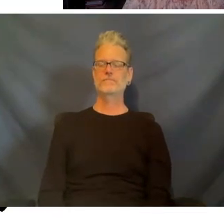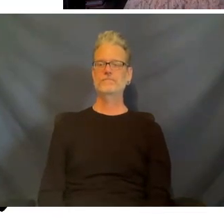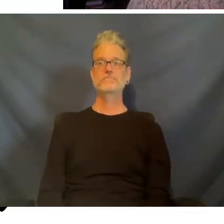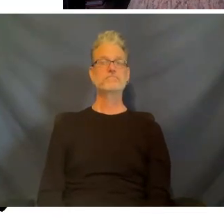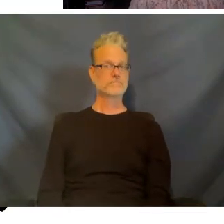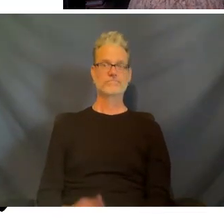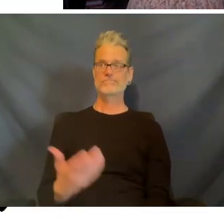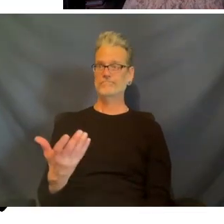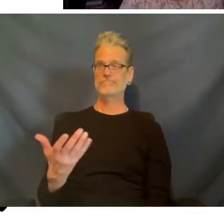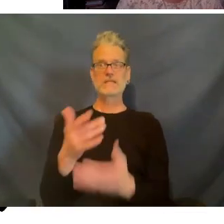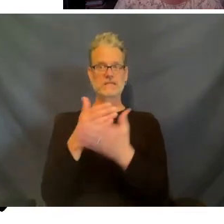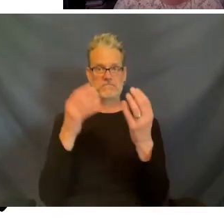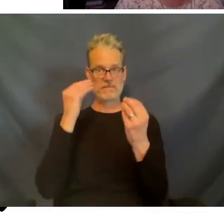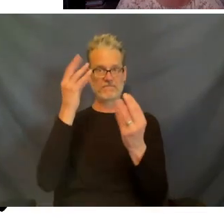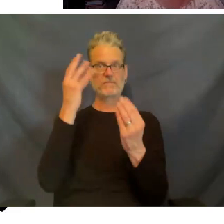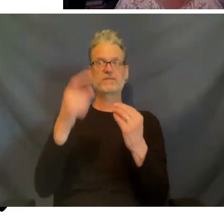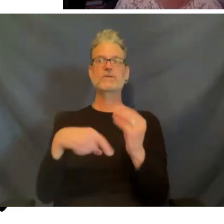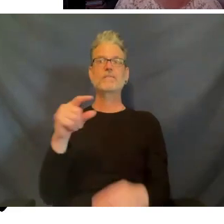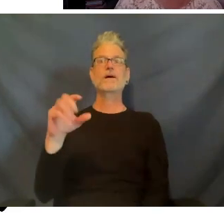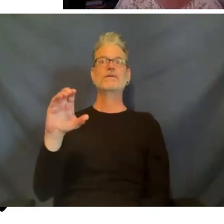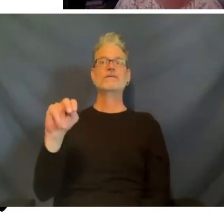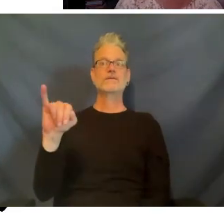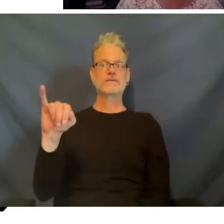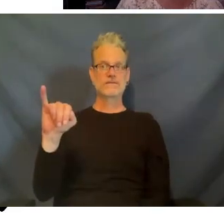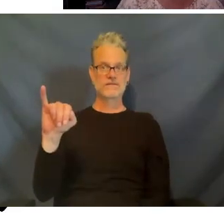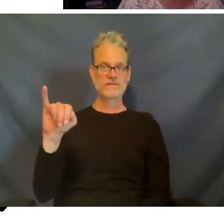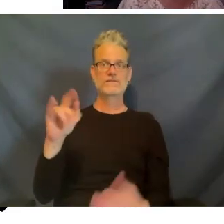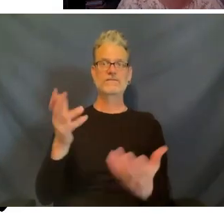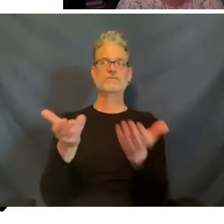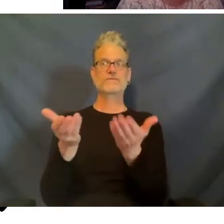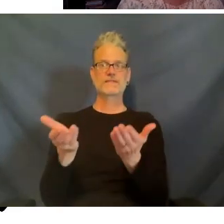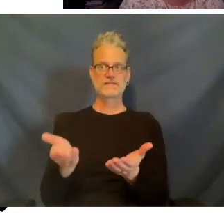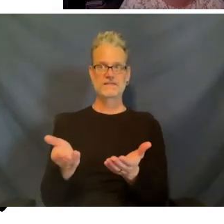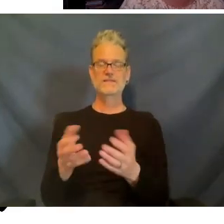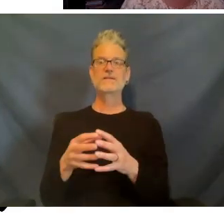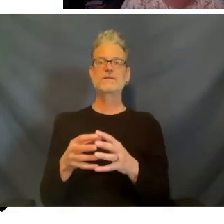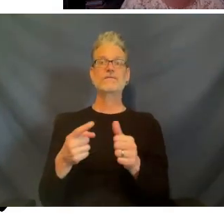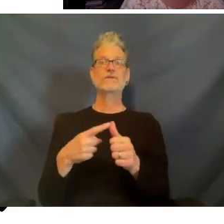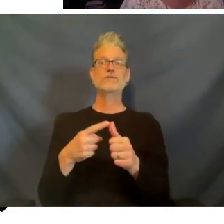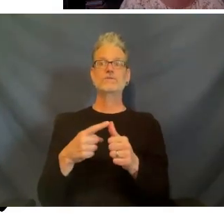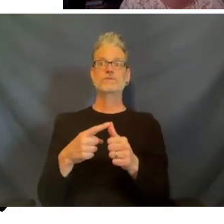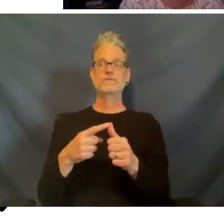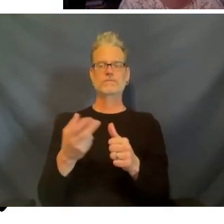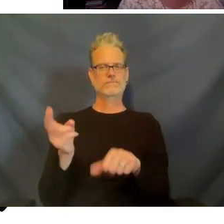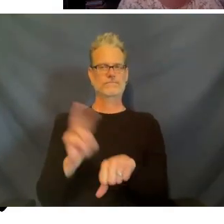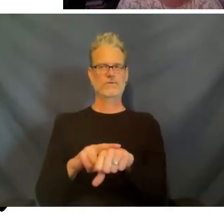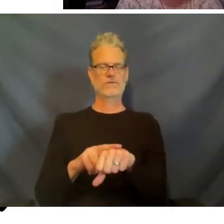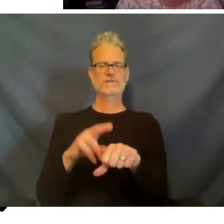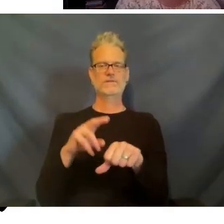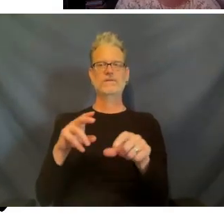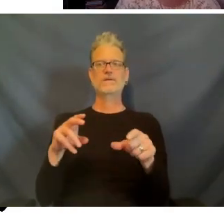some information about the Navigator services that we provide. First and foremost, of course, is